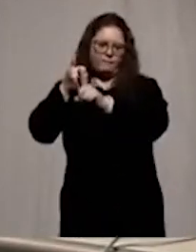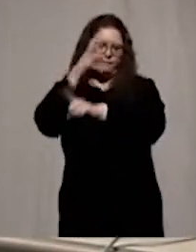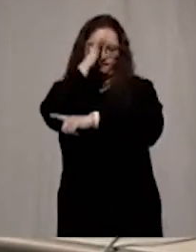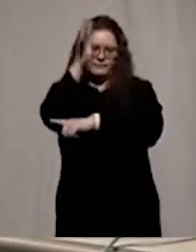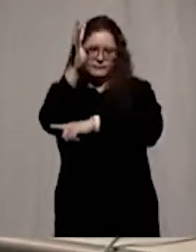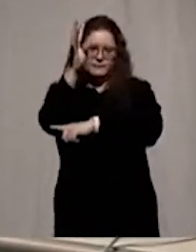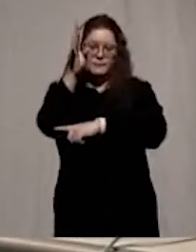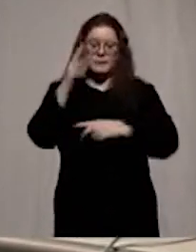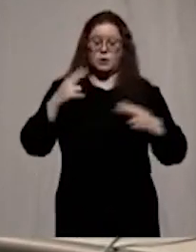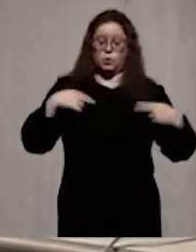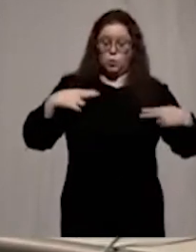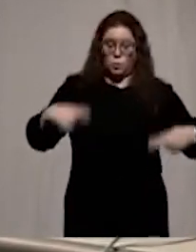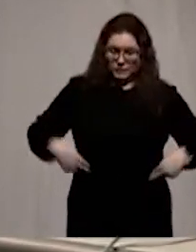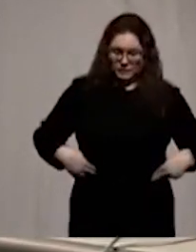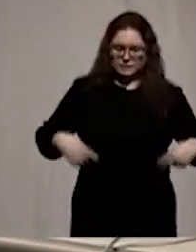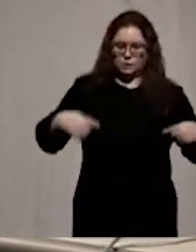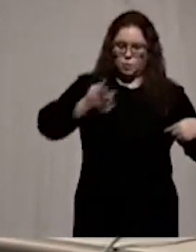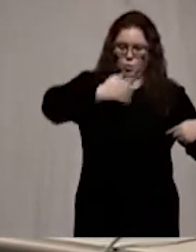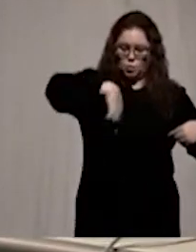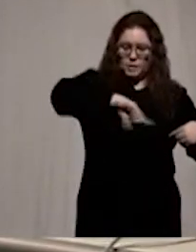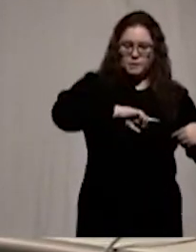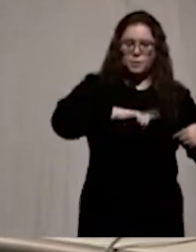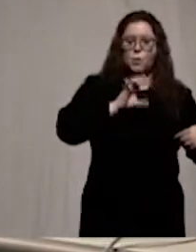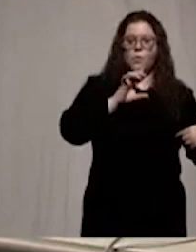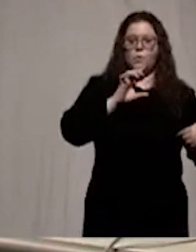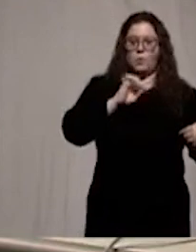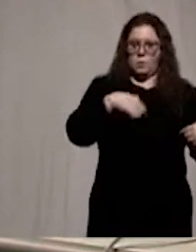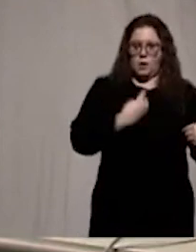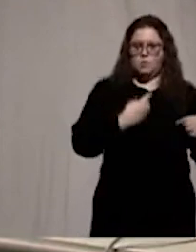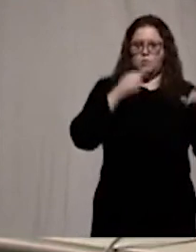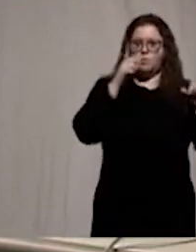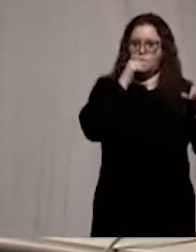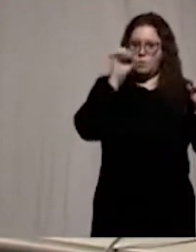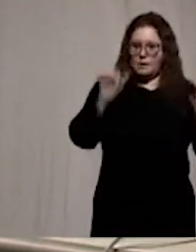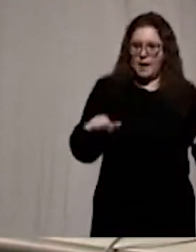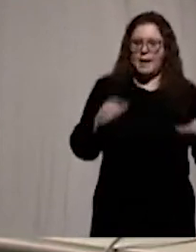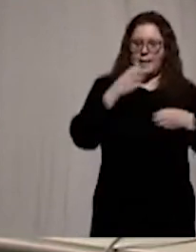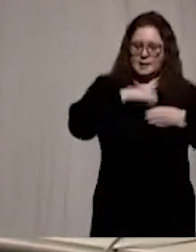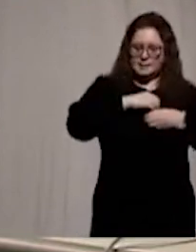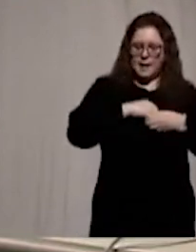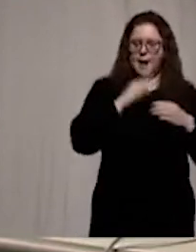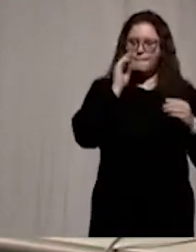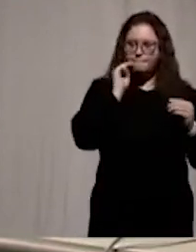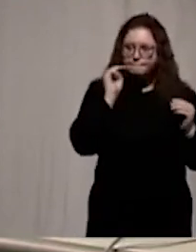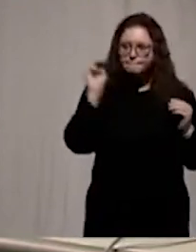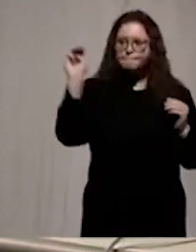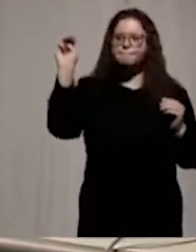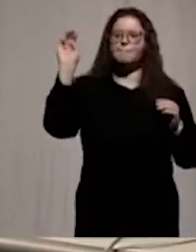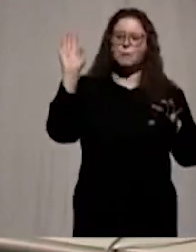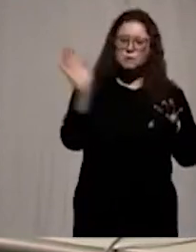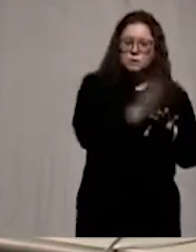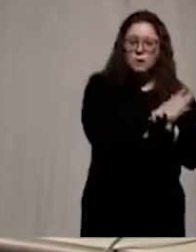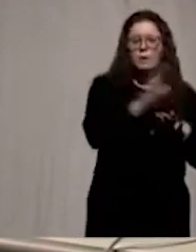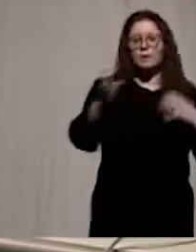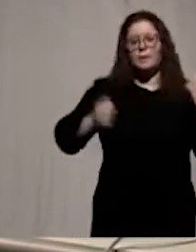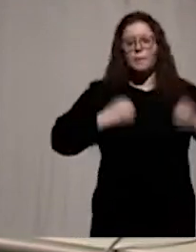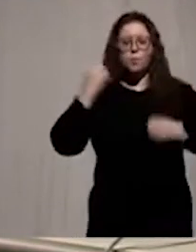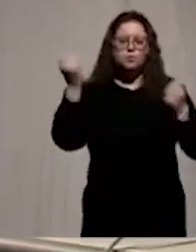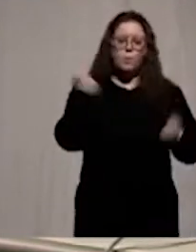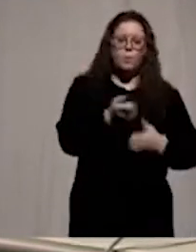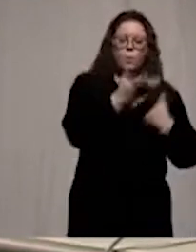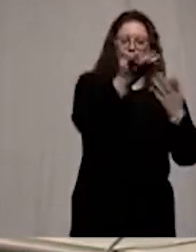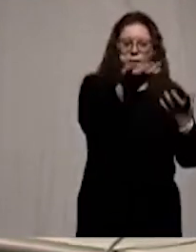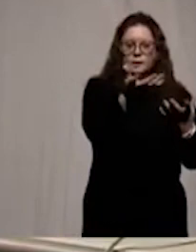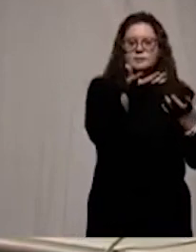only species that consistently uses external instruments to convey various emotions in various songs